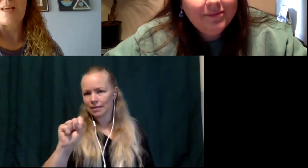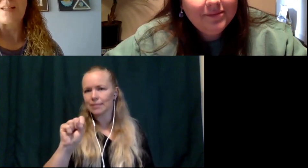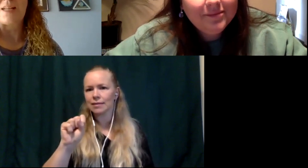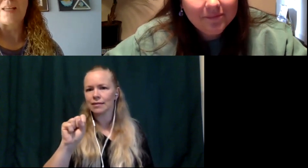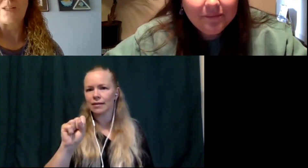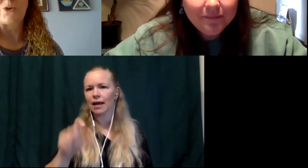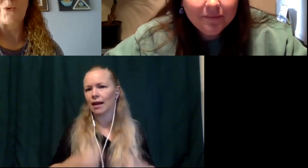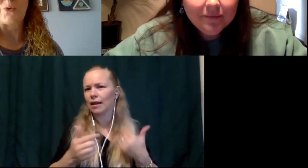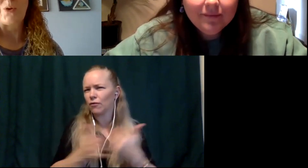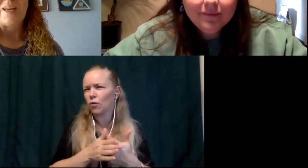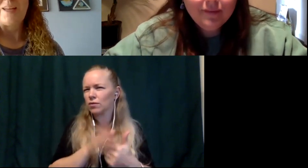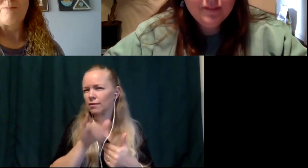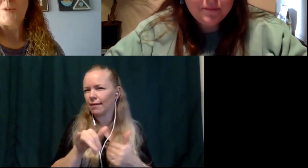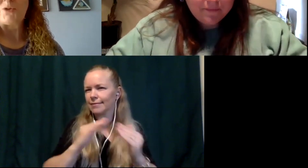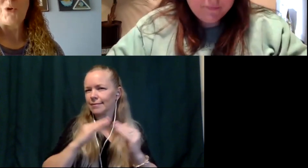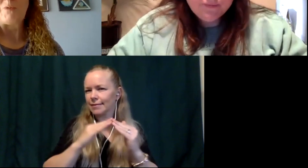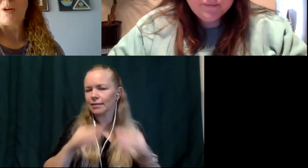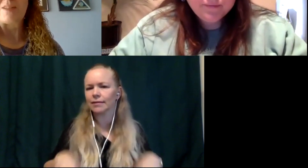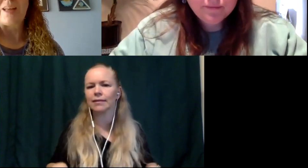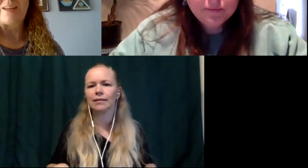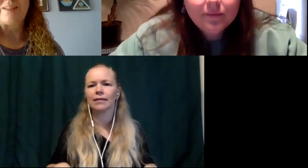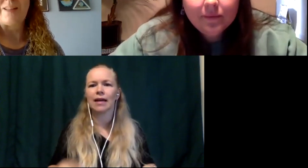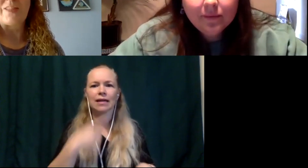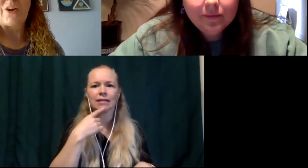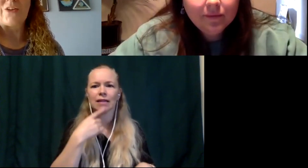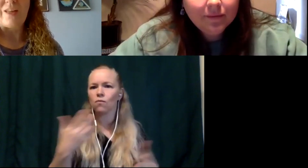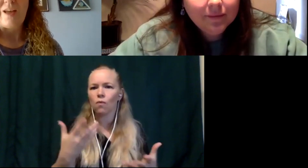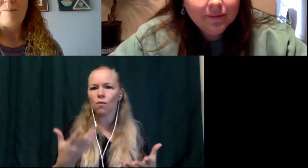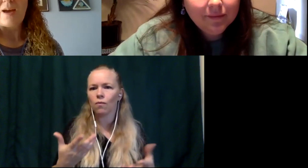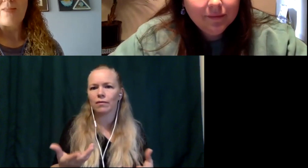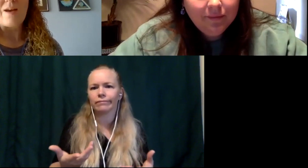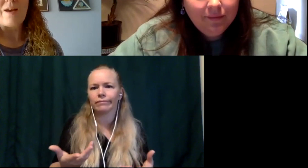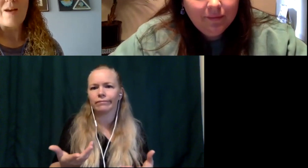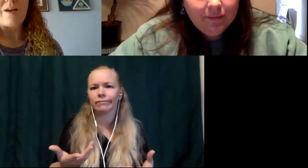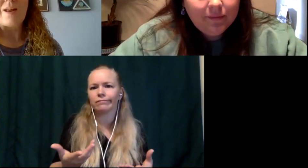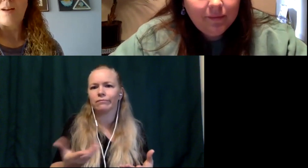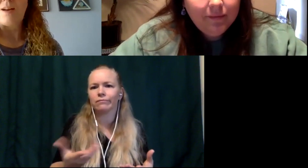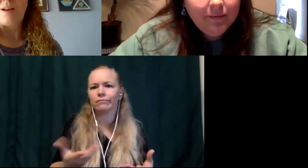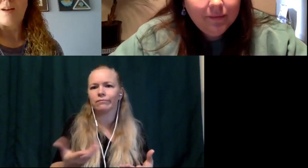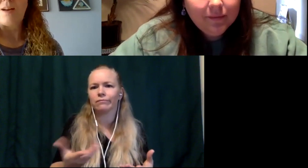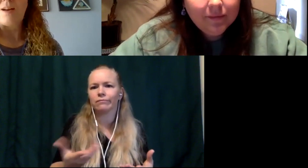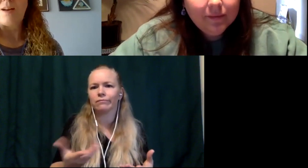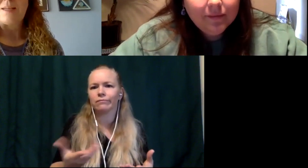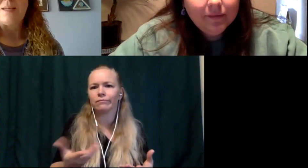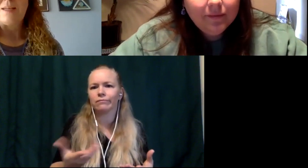close to that city. So he, you know, told me what it was like living there back then, and